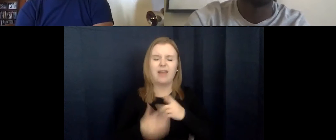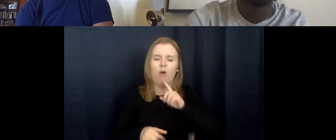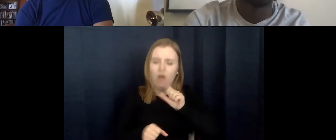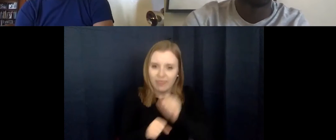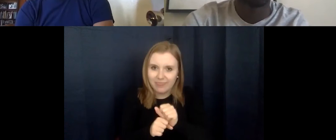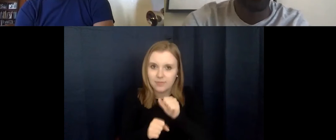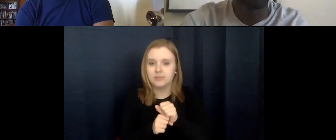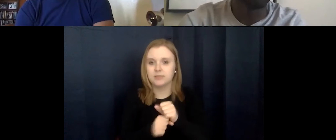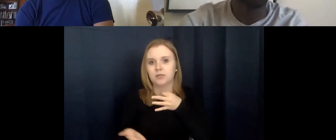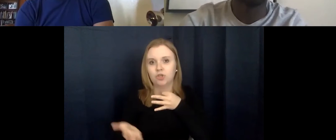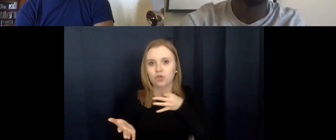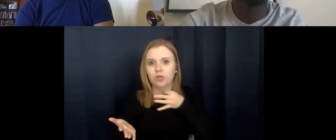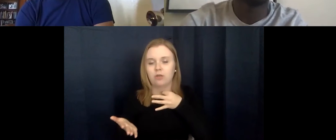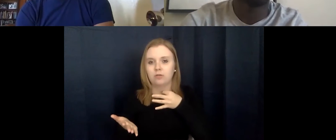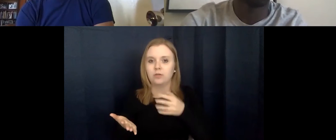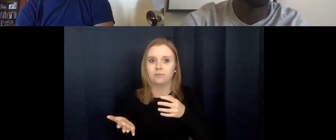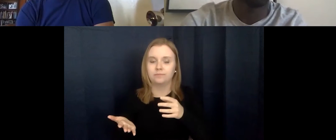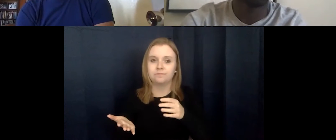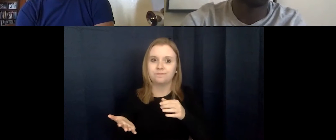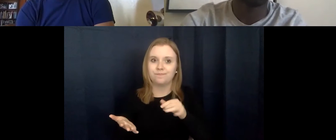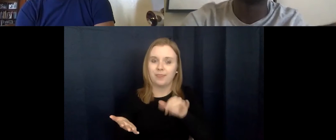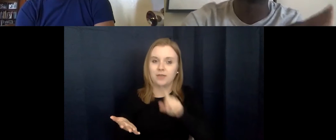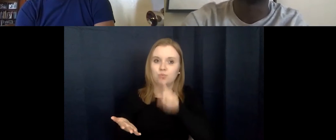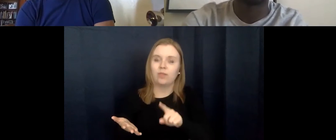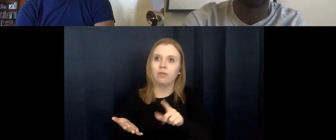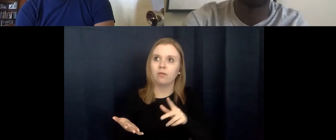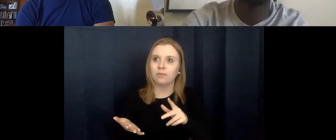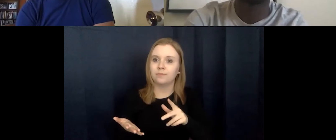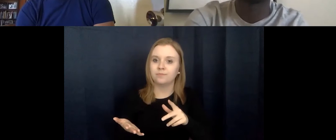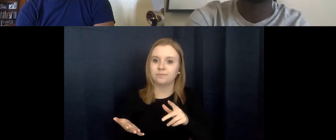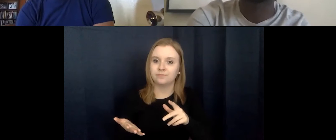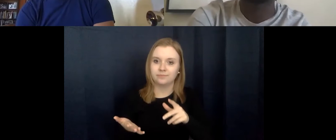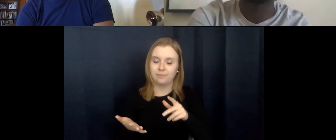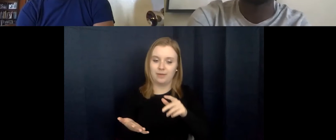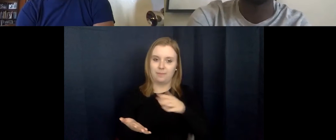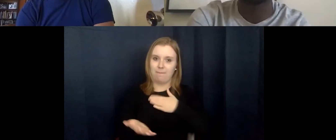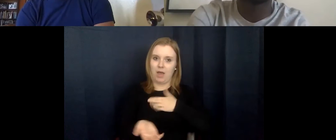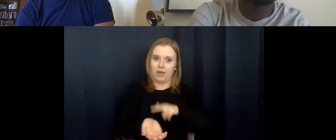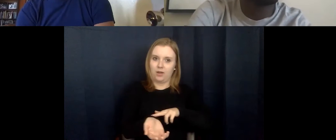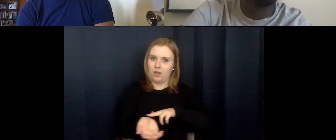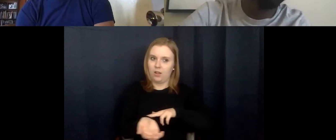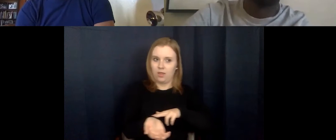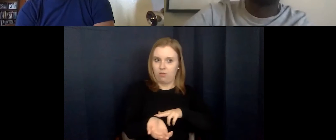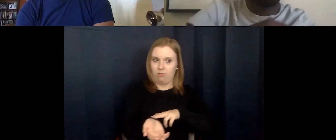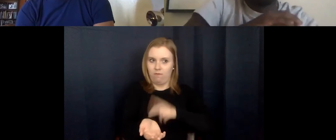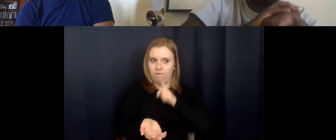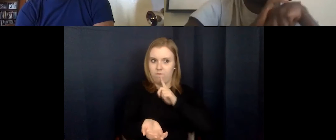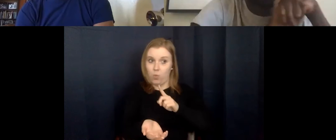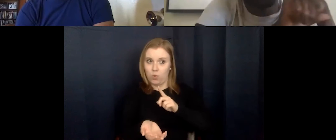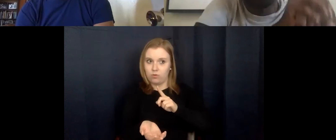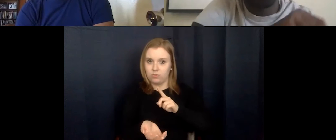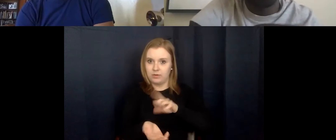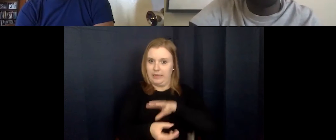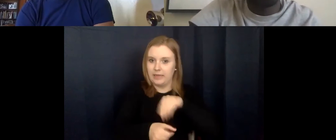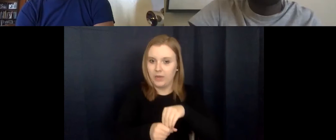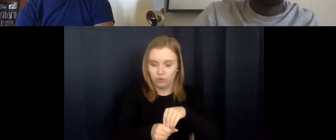curiosity has really been my litmus for engagement with